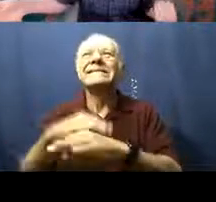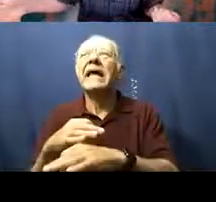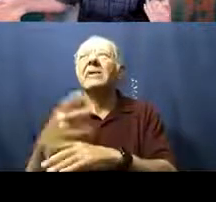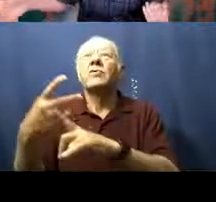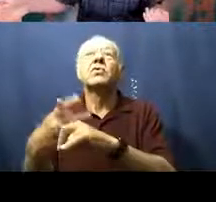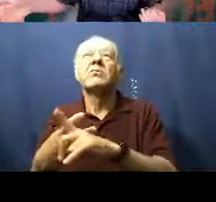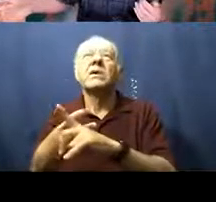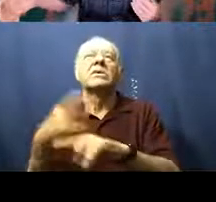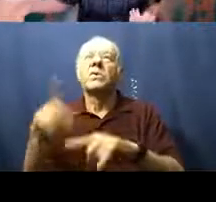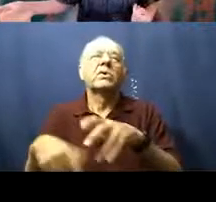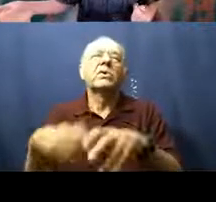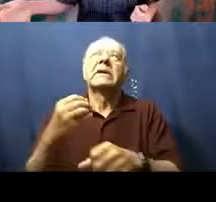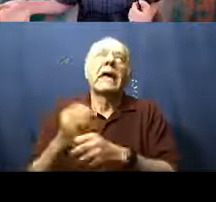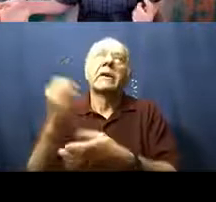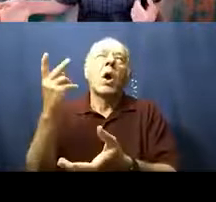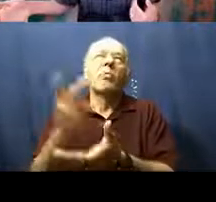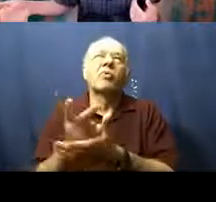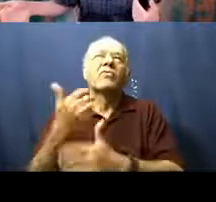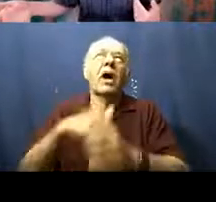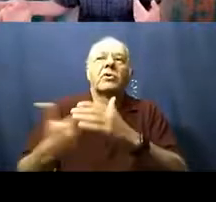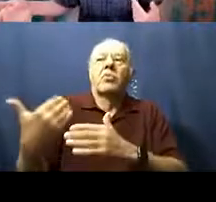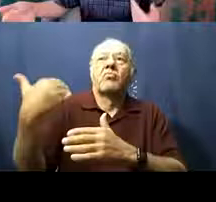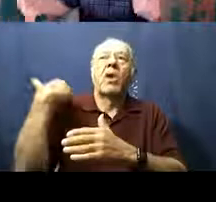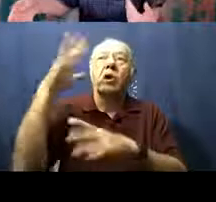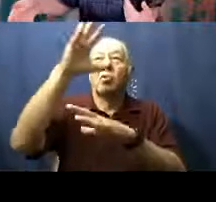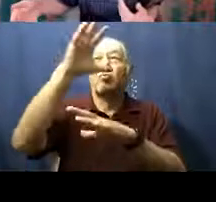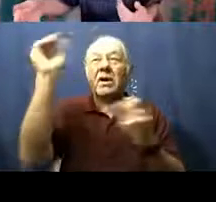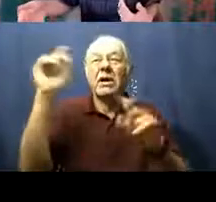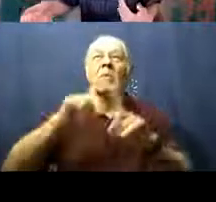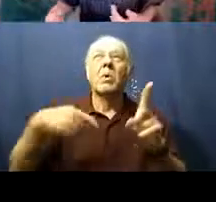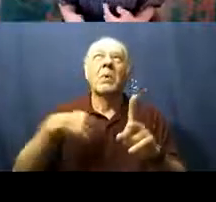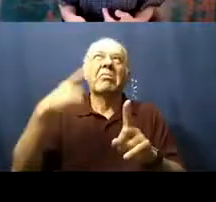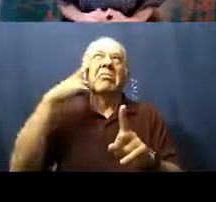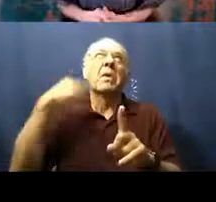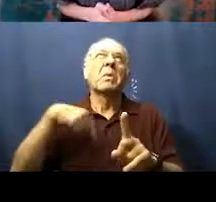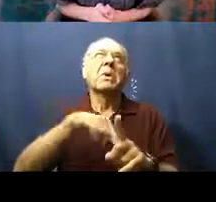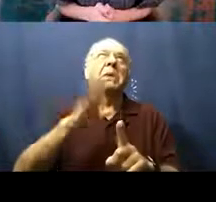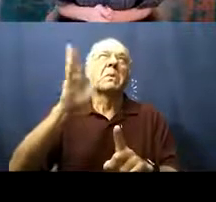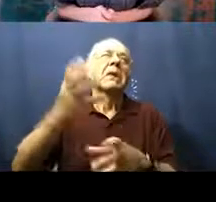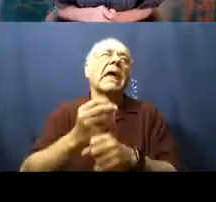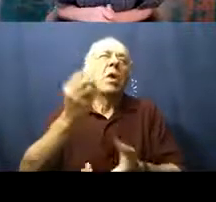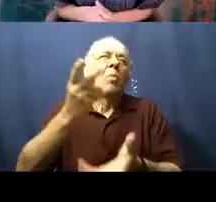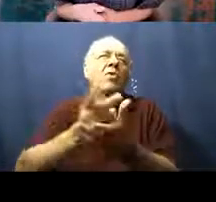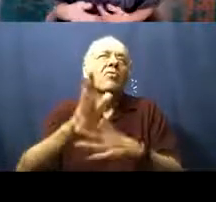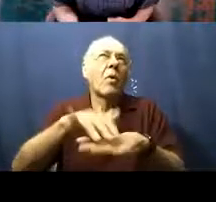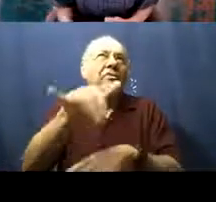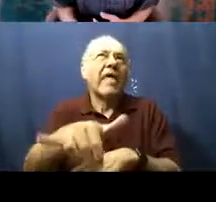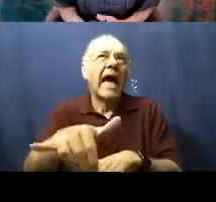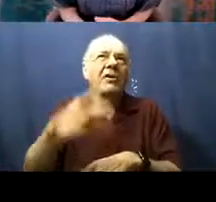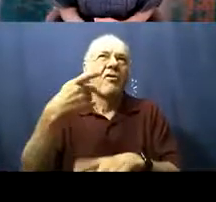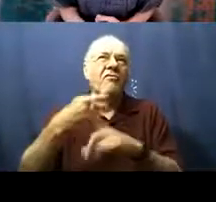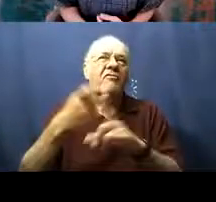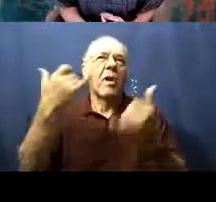an extension approved under the prior presidential administration, but we do think we have an approval coming very shortly from the